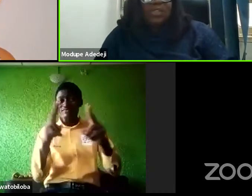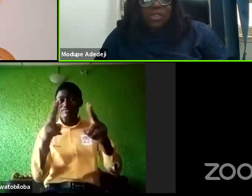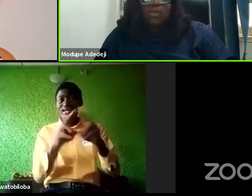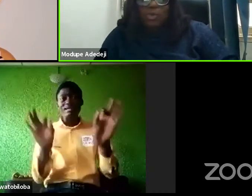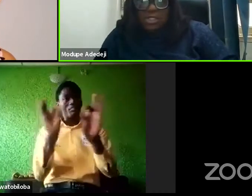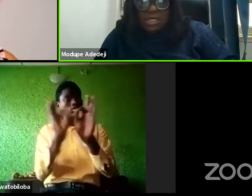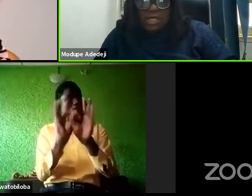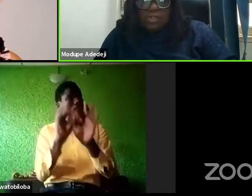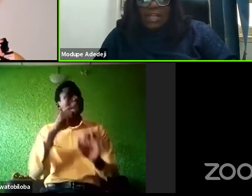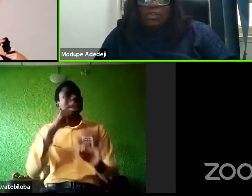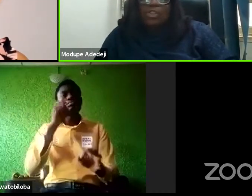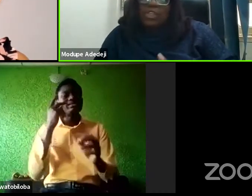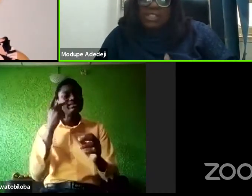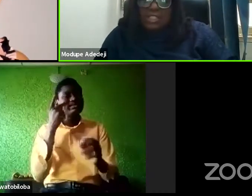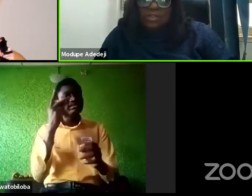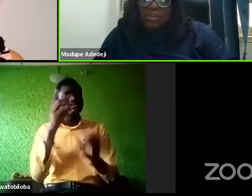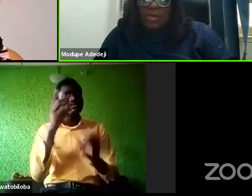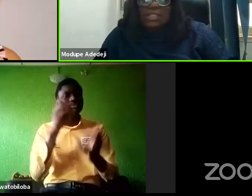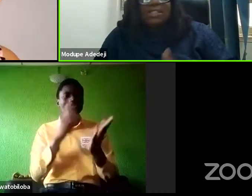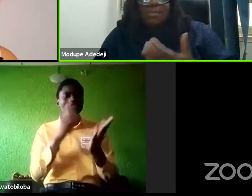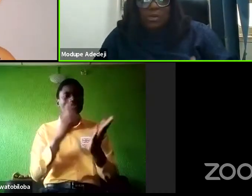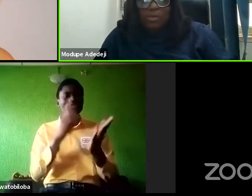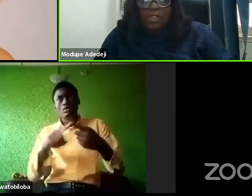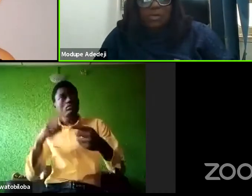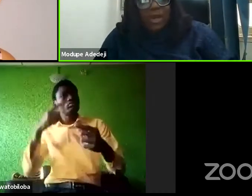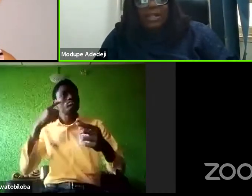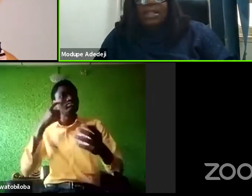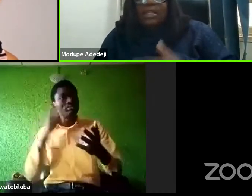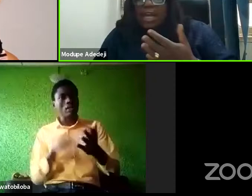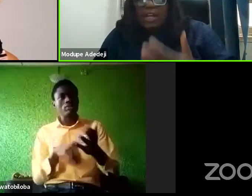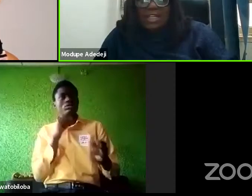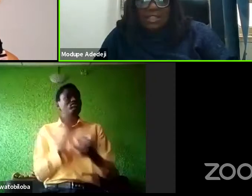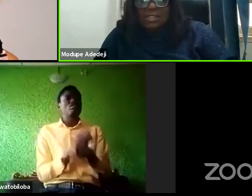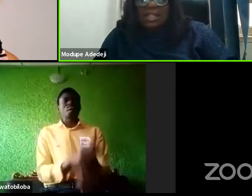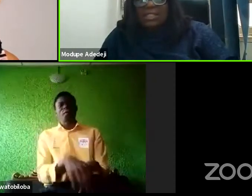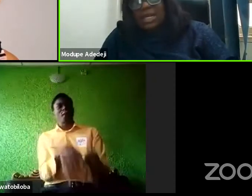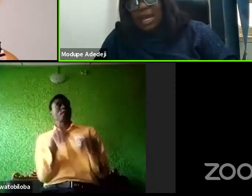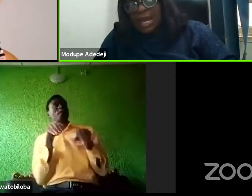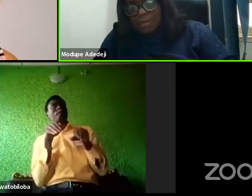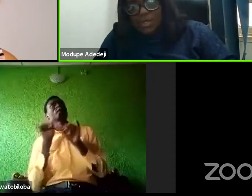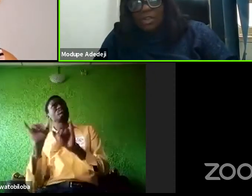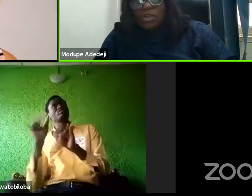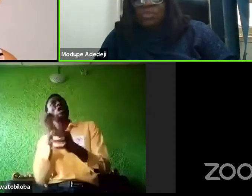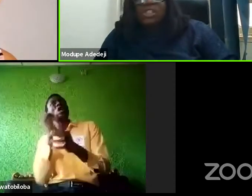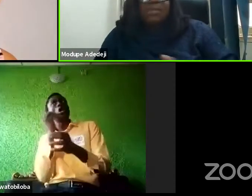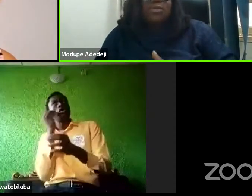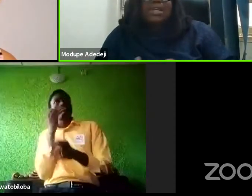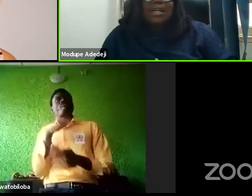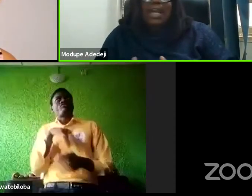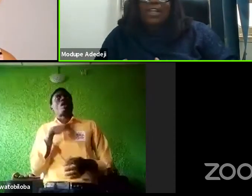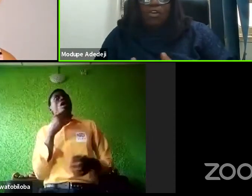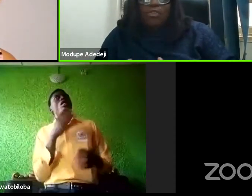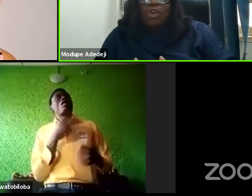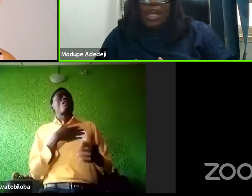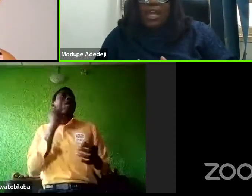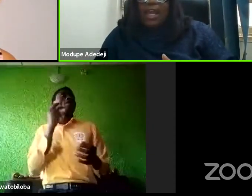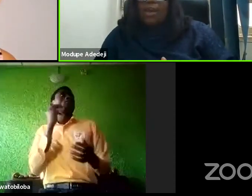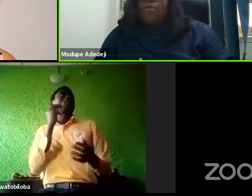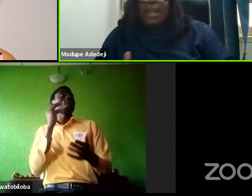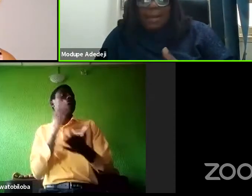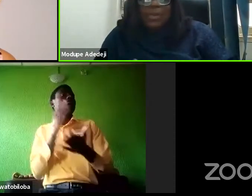we can place what is what. So that you not just sit at home and say it's menopause. Meanwhile, there are other things that are happening. So the symptoms are kind